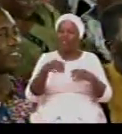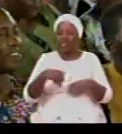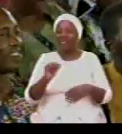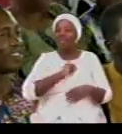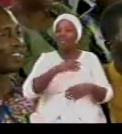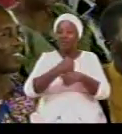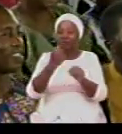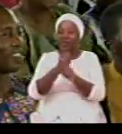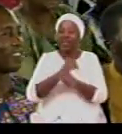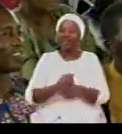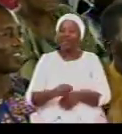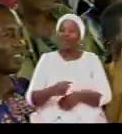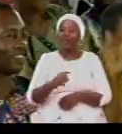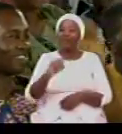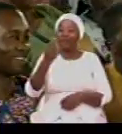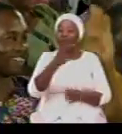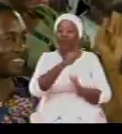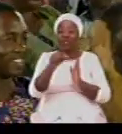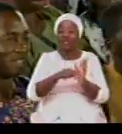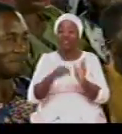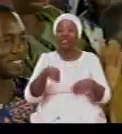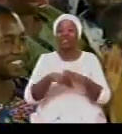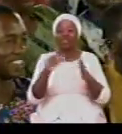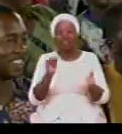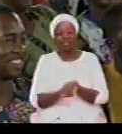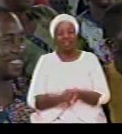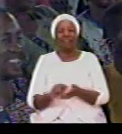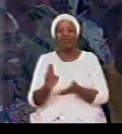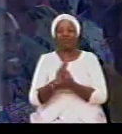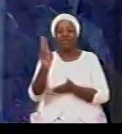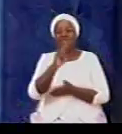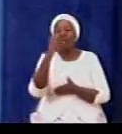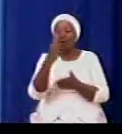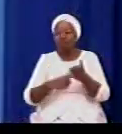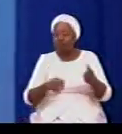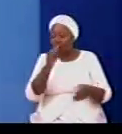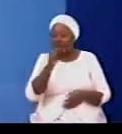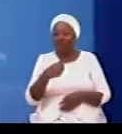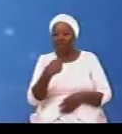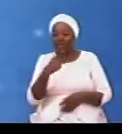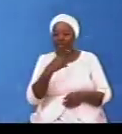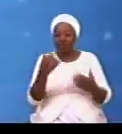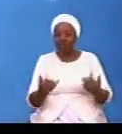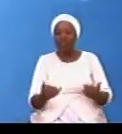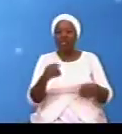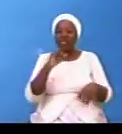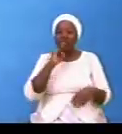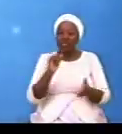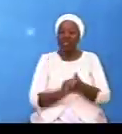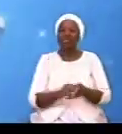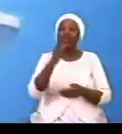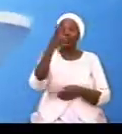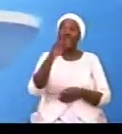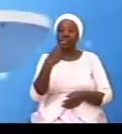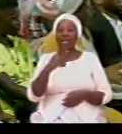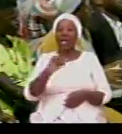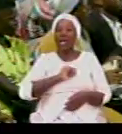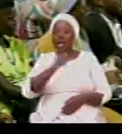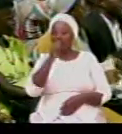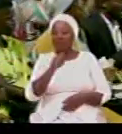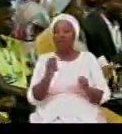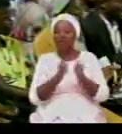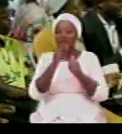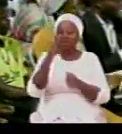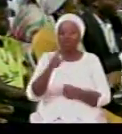you is, God said, I am with thee. Fear thee not, you will not be afraid in Jesus'